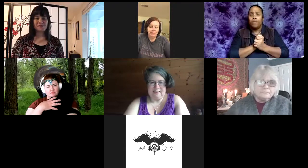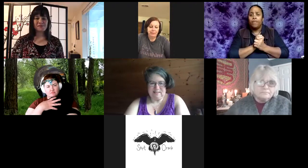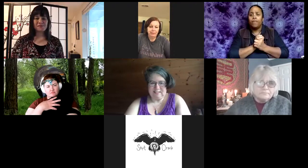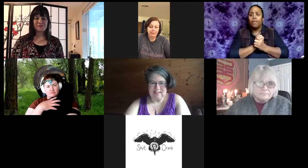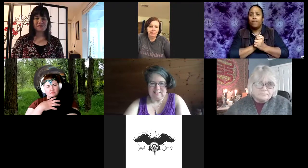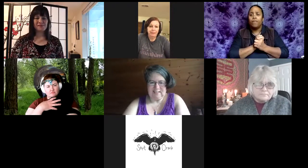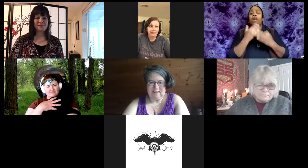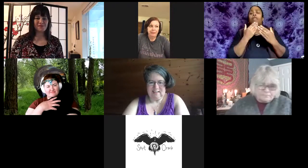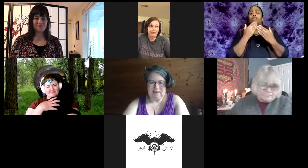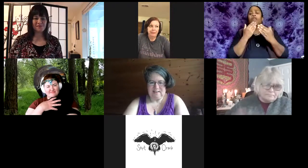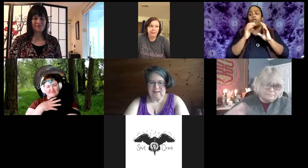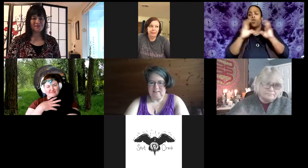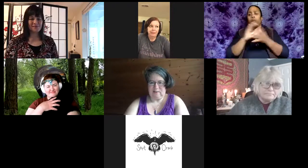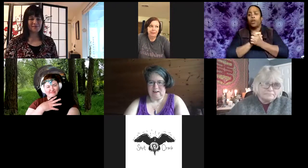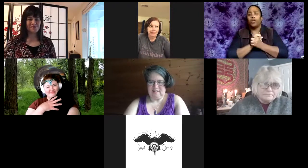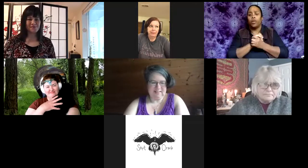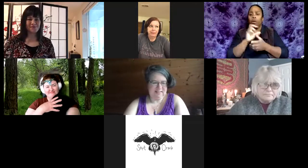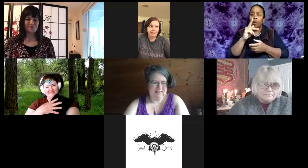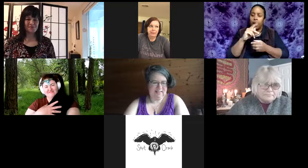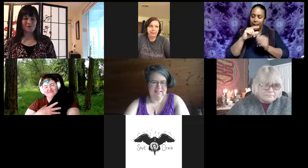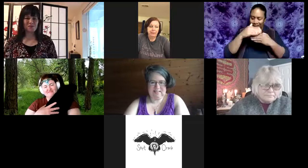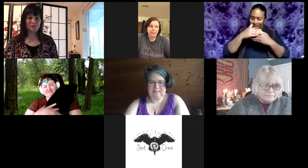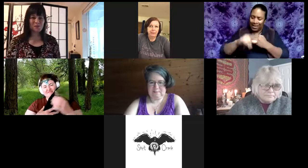Great, thank you so much, Dr. Tina. All right, go ahead, Laurie.